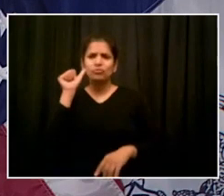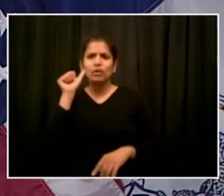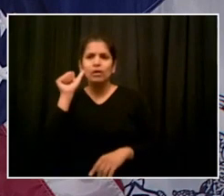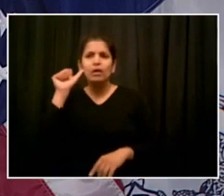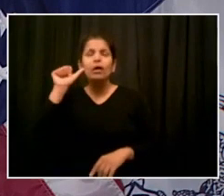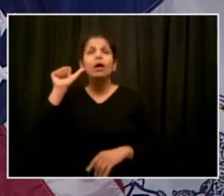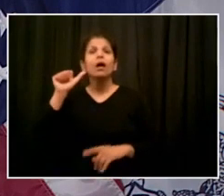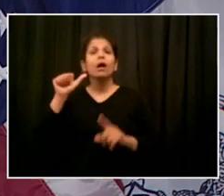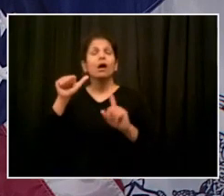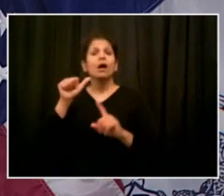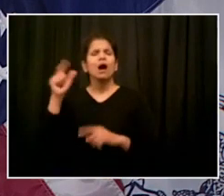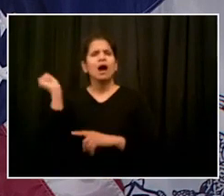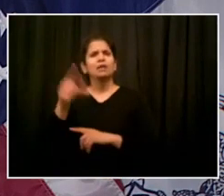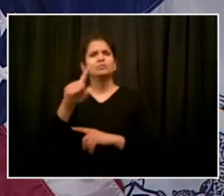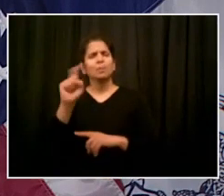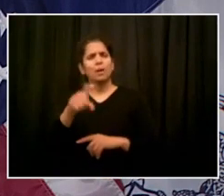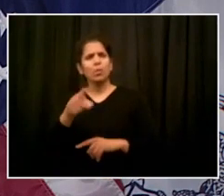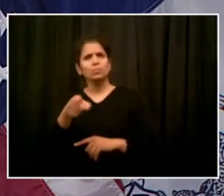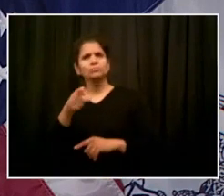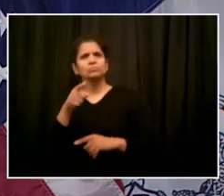not answer. What is the answer?